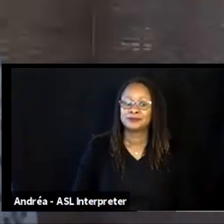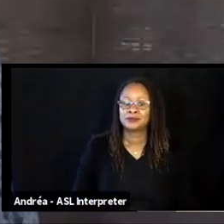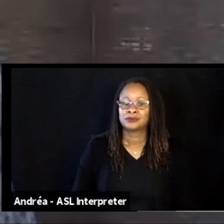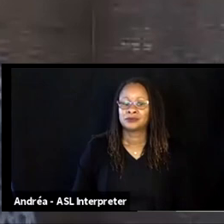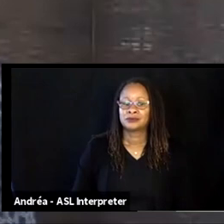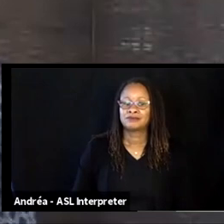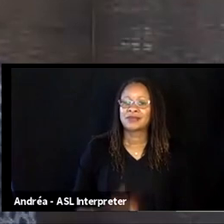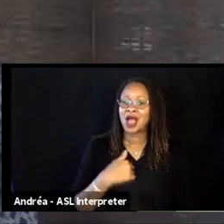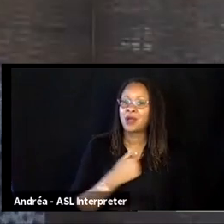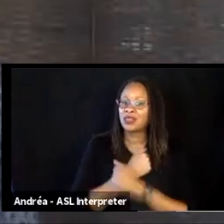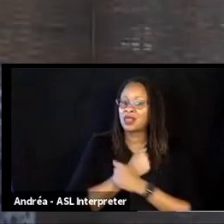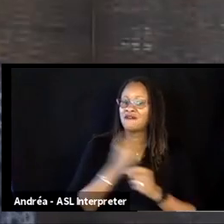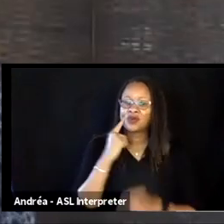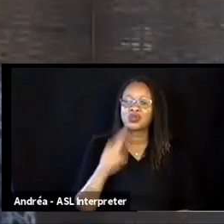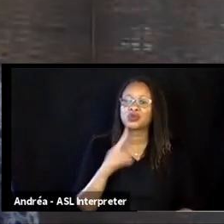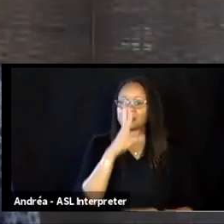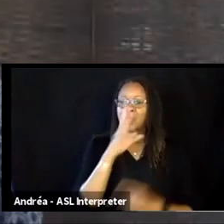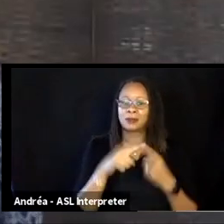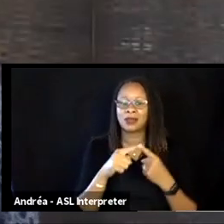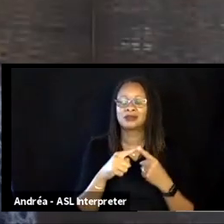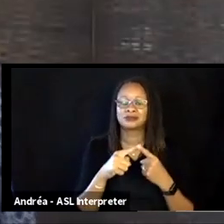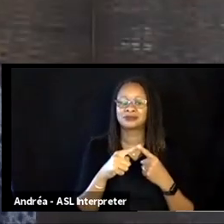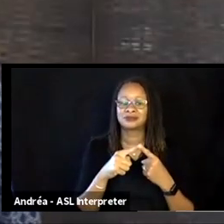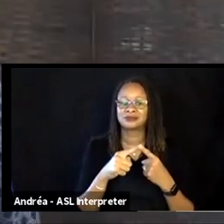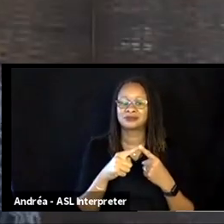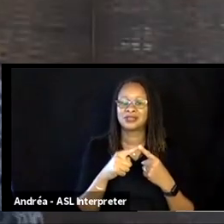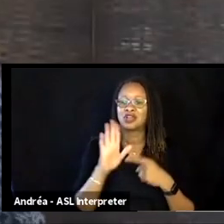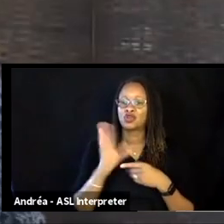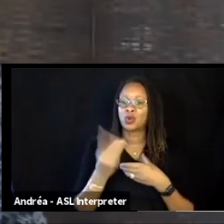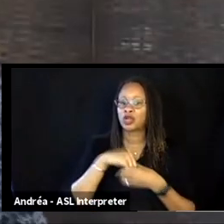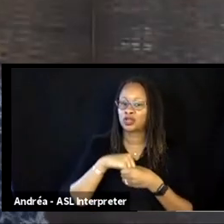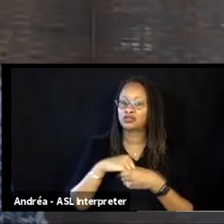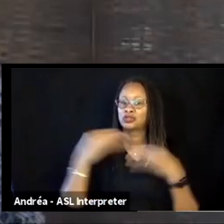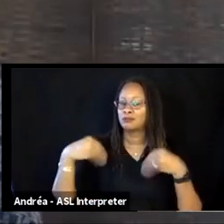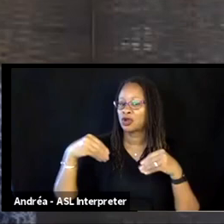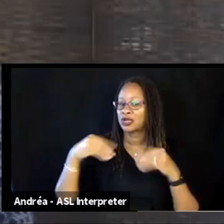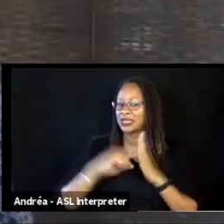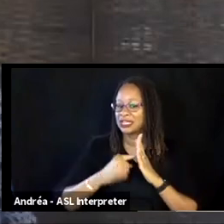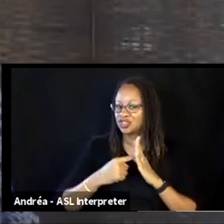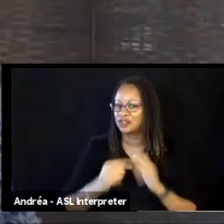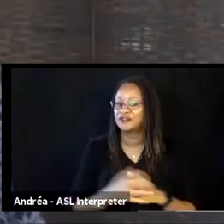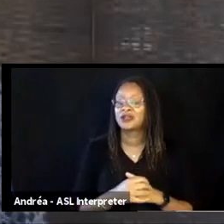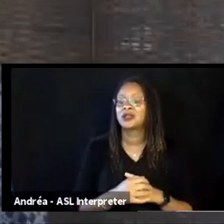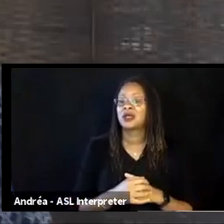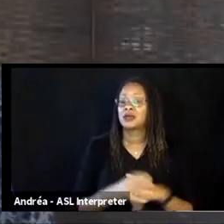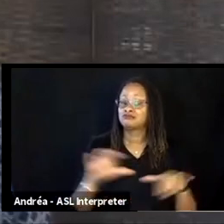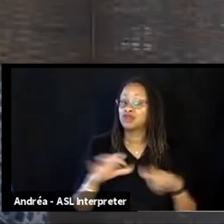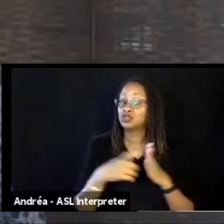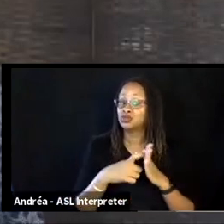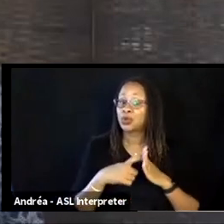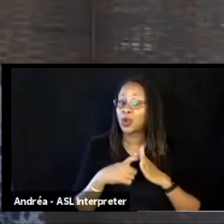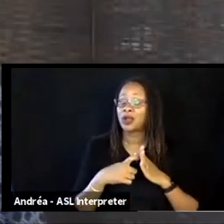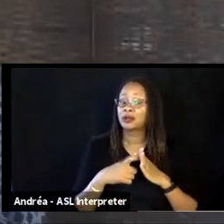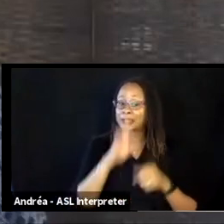I would love for you to talk about your inclusion marketing initiatives, because that does require